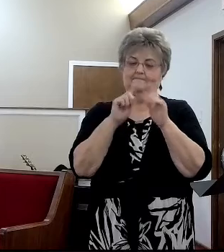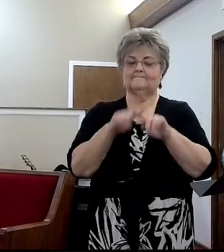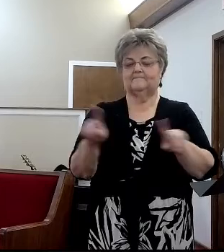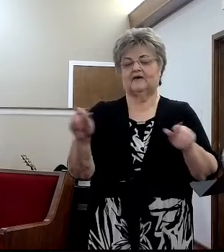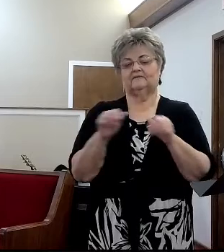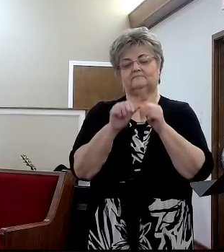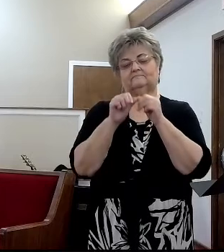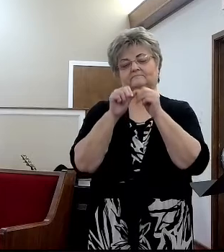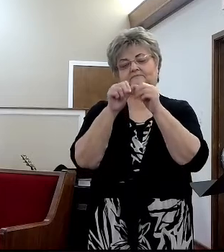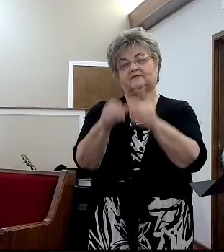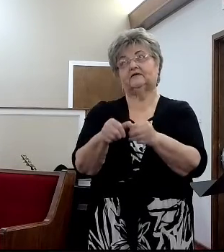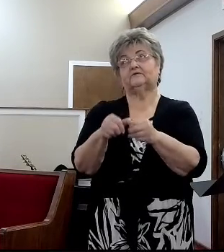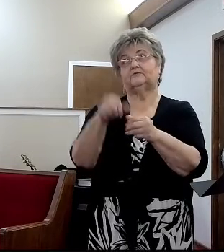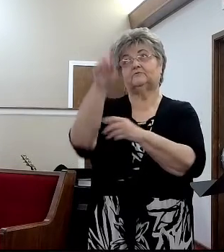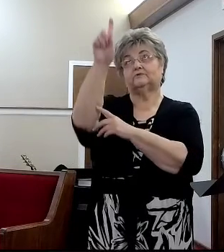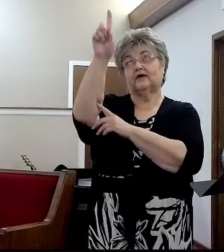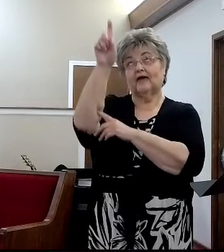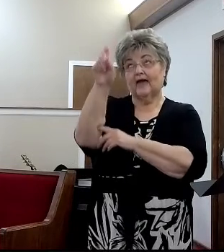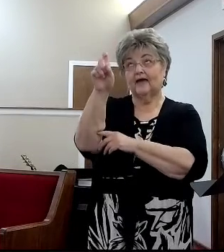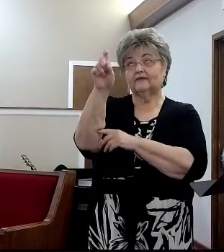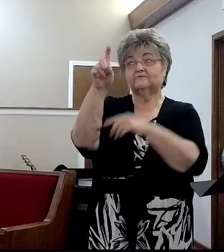to ask, relying on the Lord.